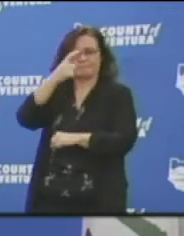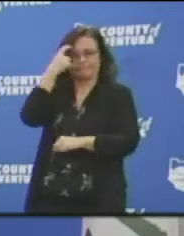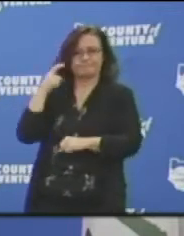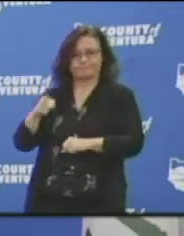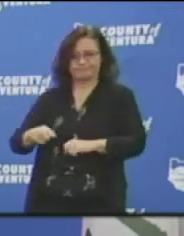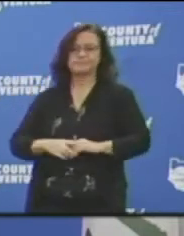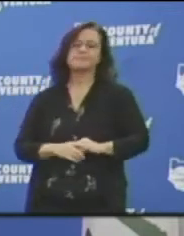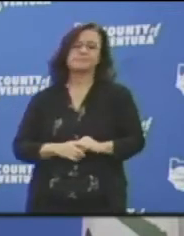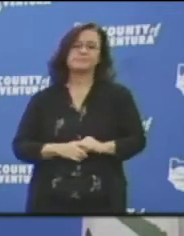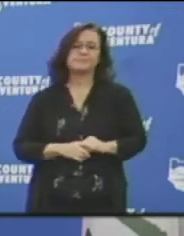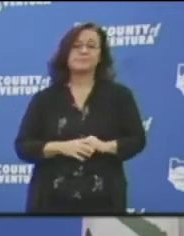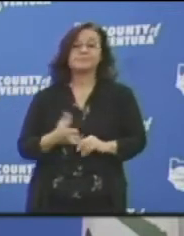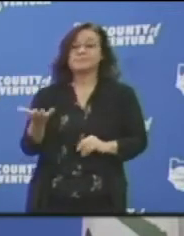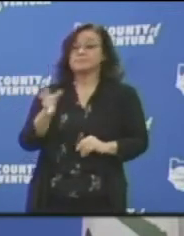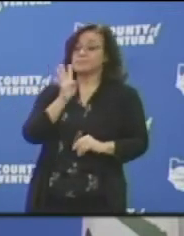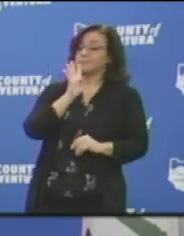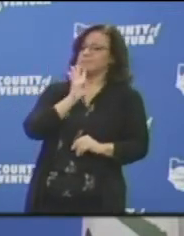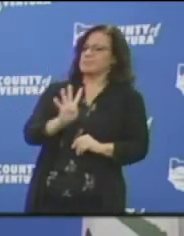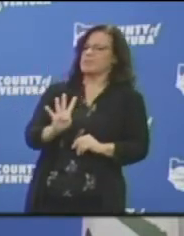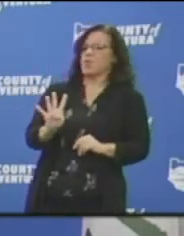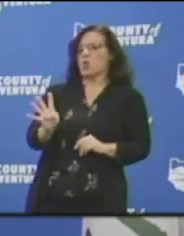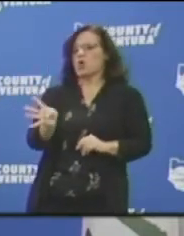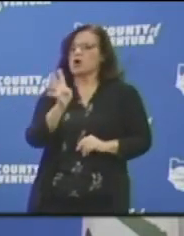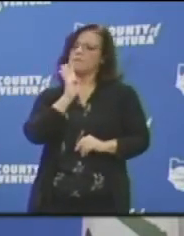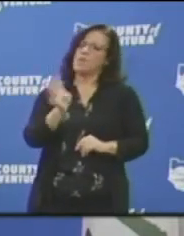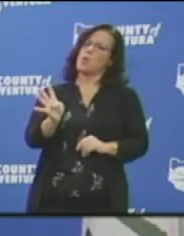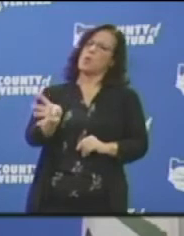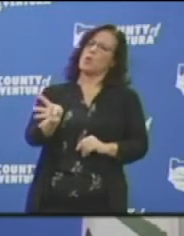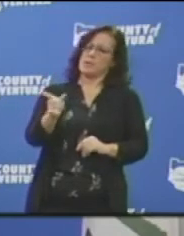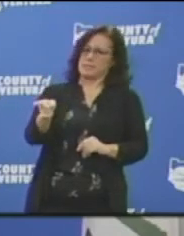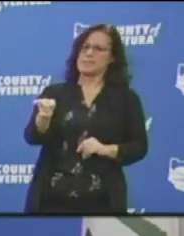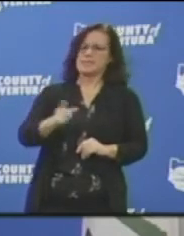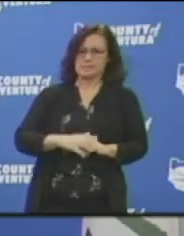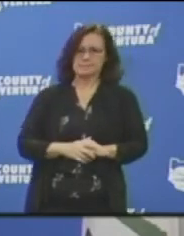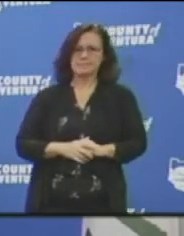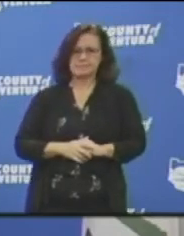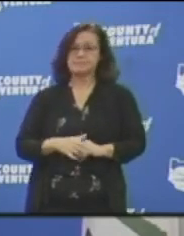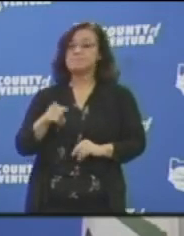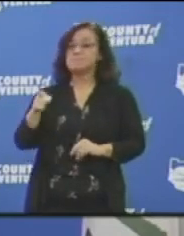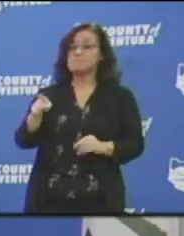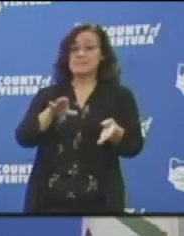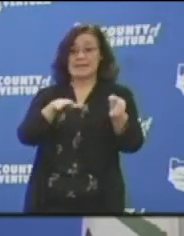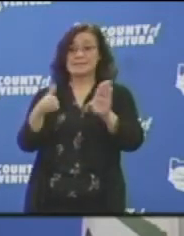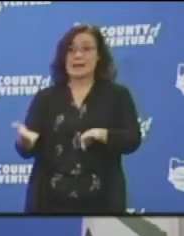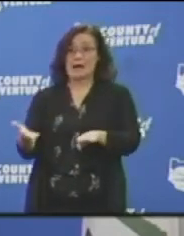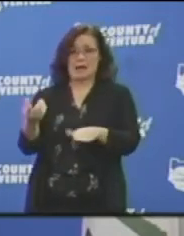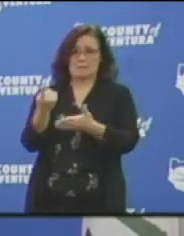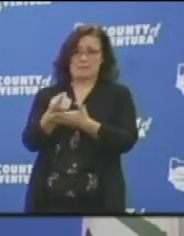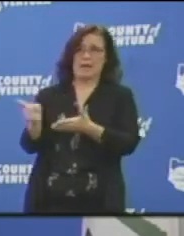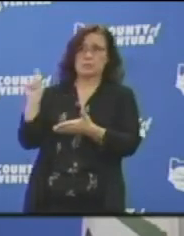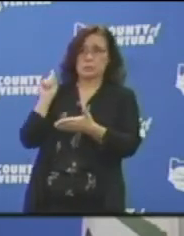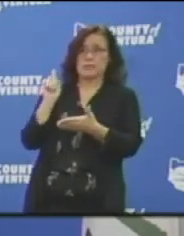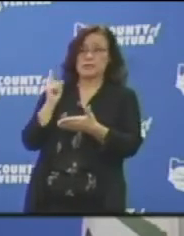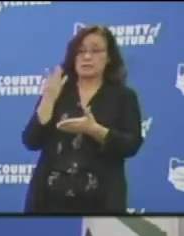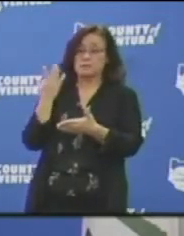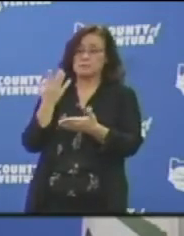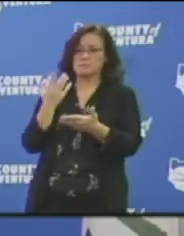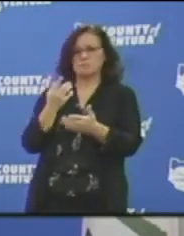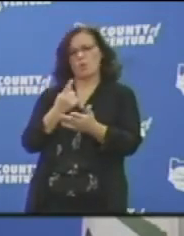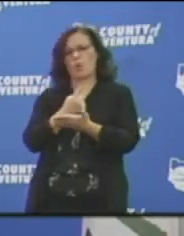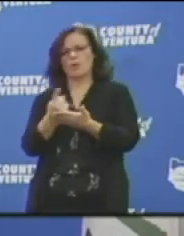A 40-some-odd-year-old patient who died the week before Christmas of COVID.